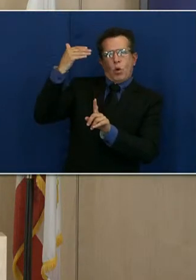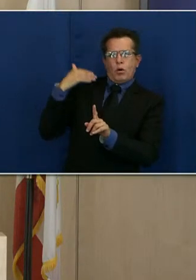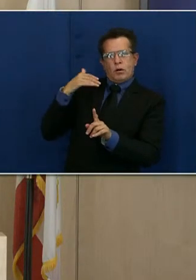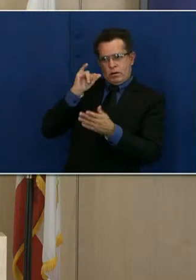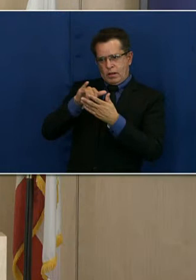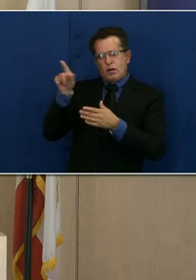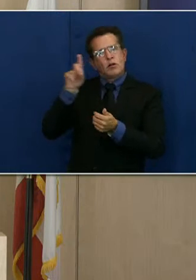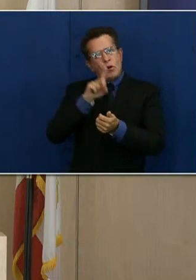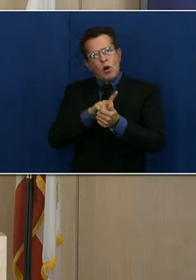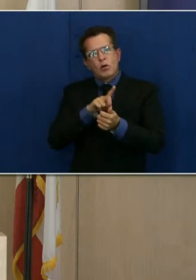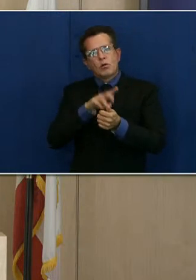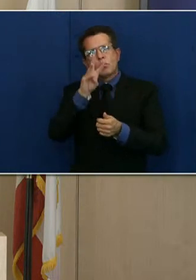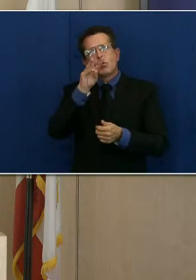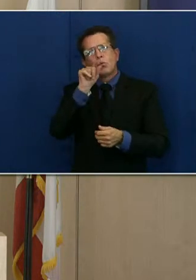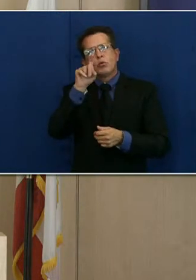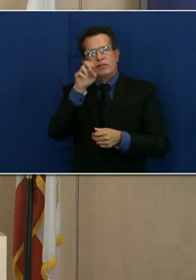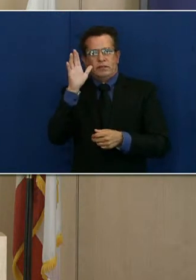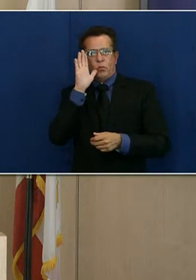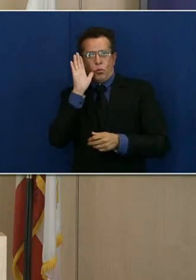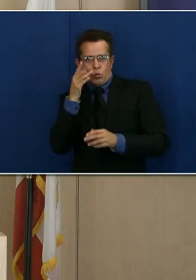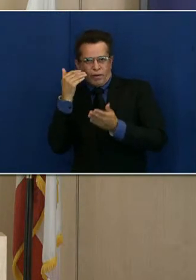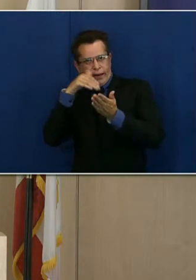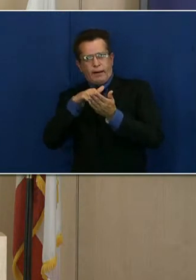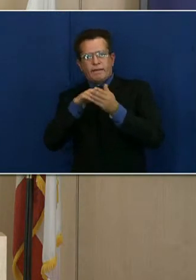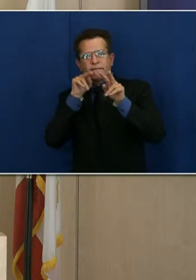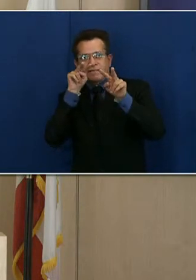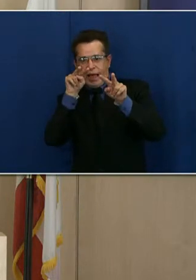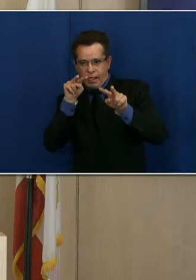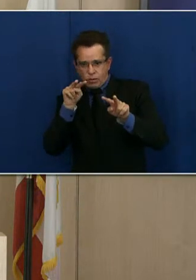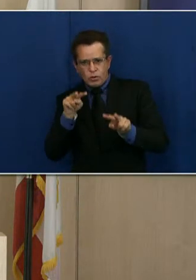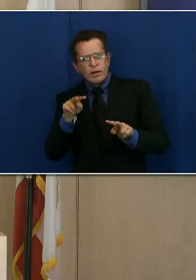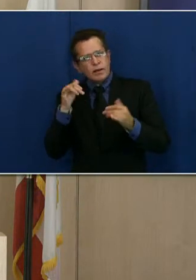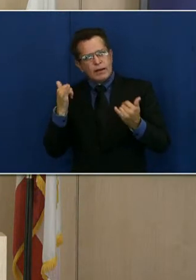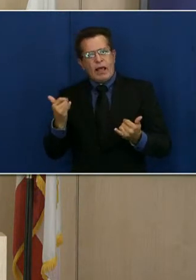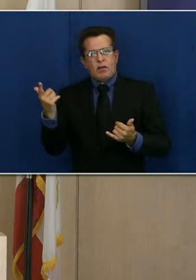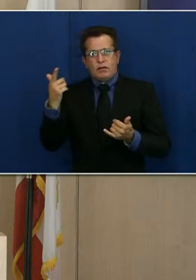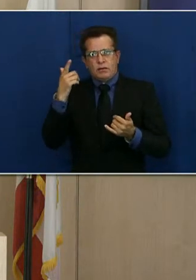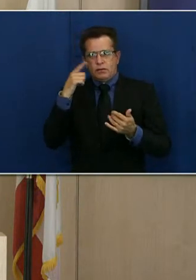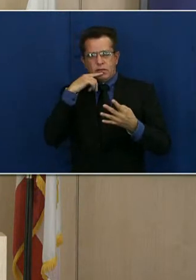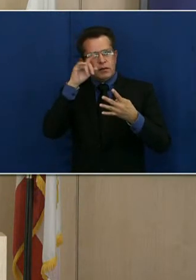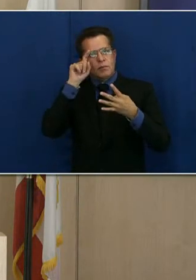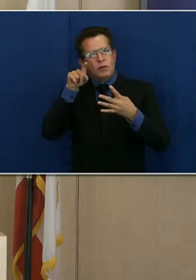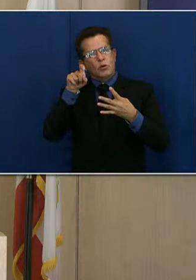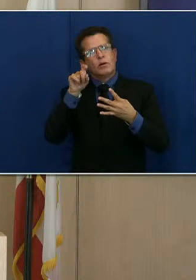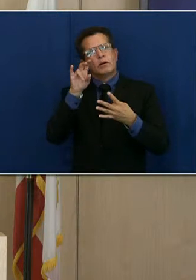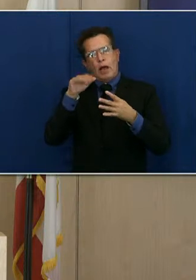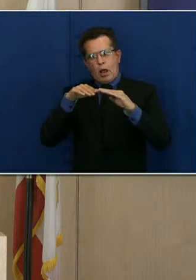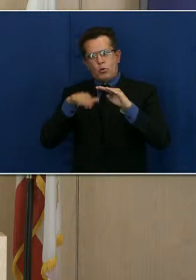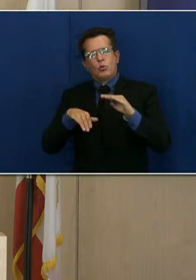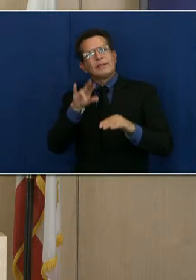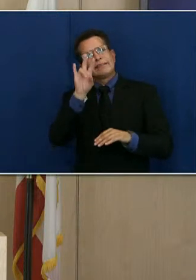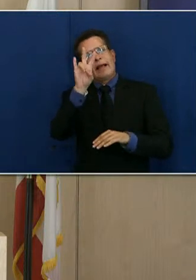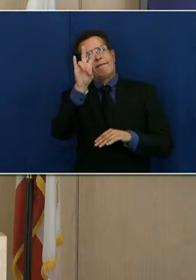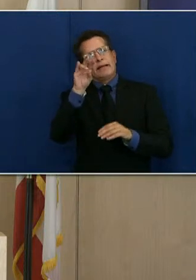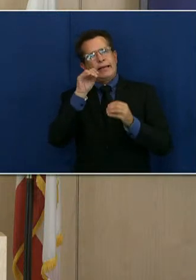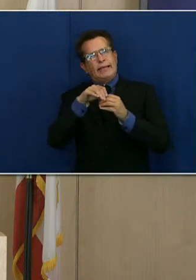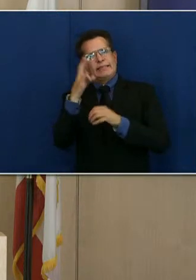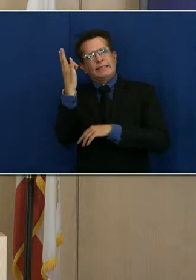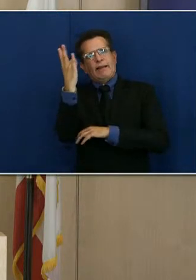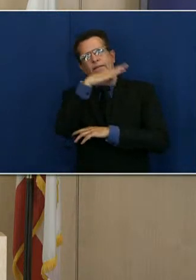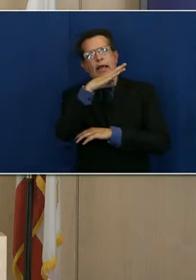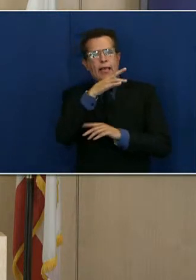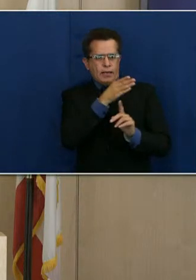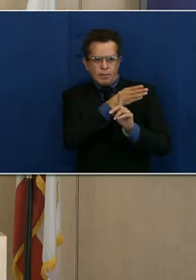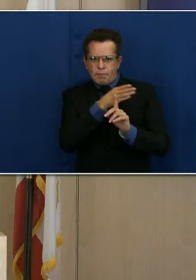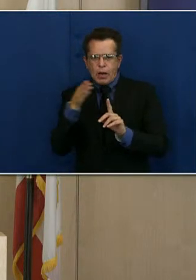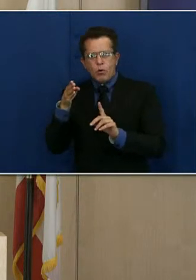Wooten said it was being reevaluated. You know, I think the trigger flips now when it's 7 outbreaks over a 7-day period. But, you know, we didn't know